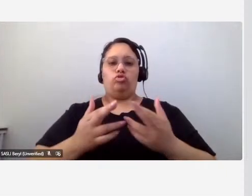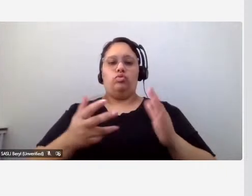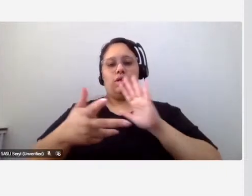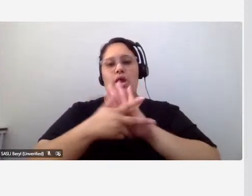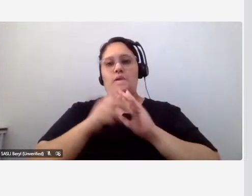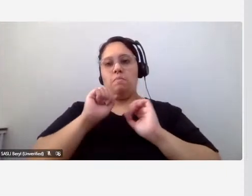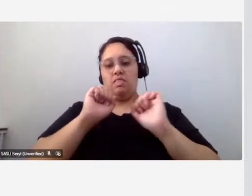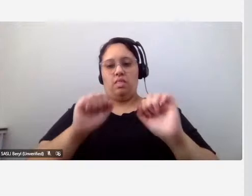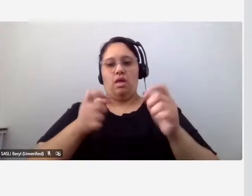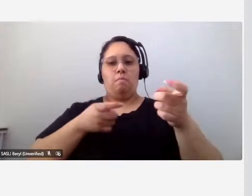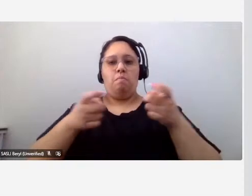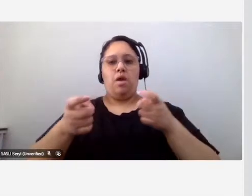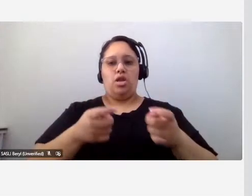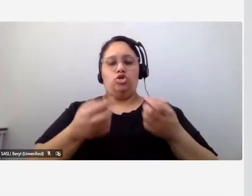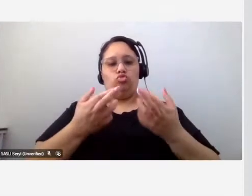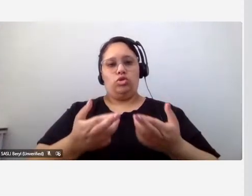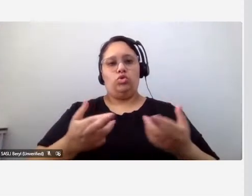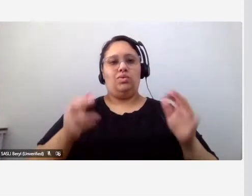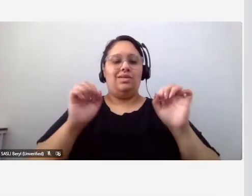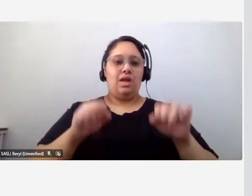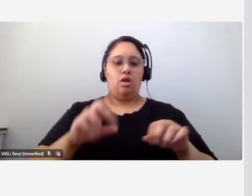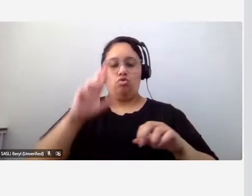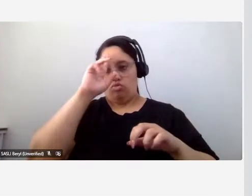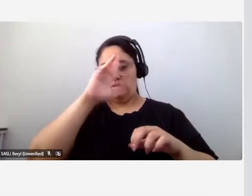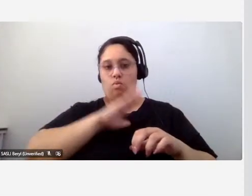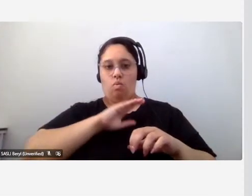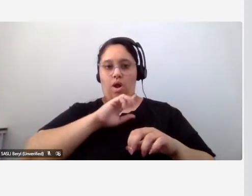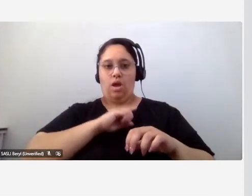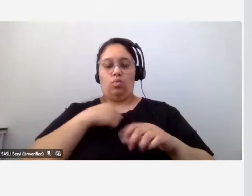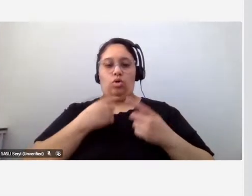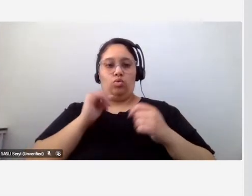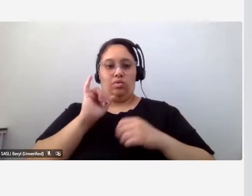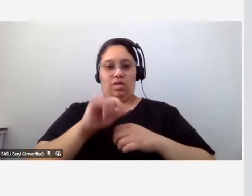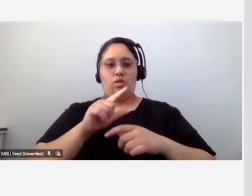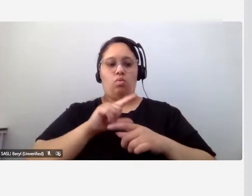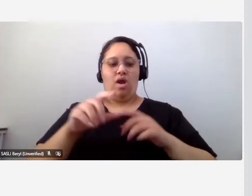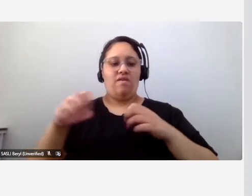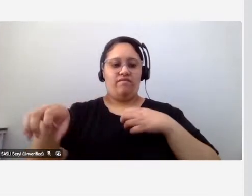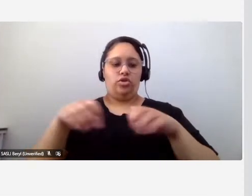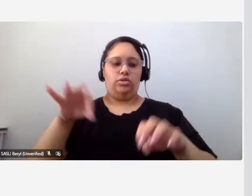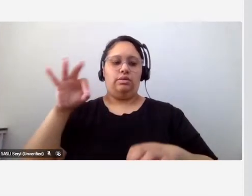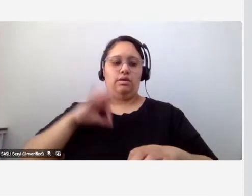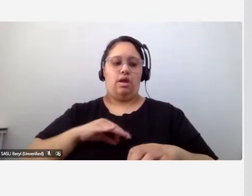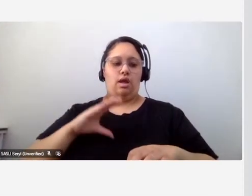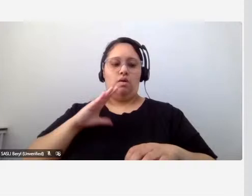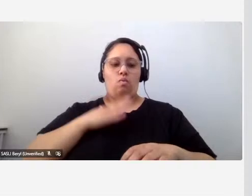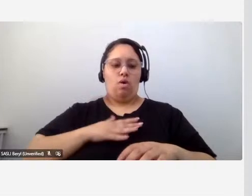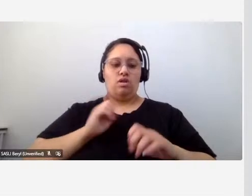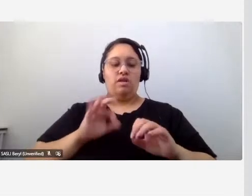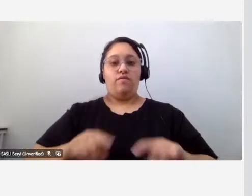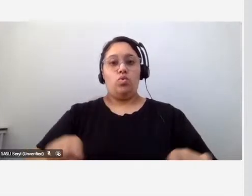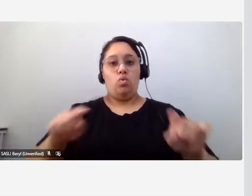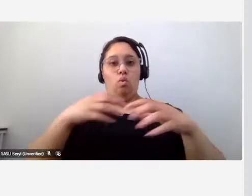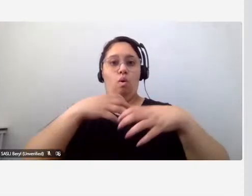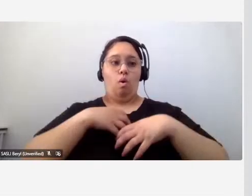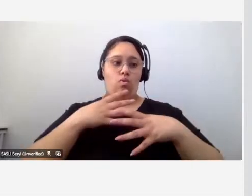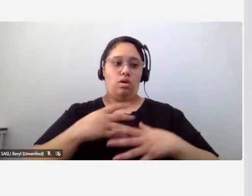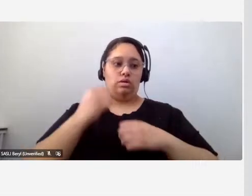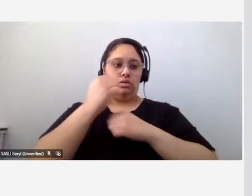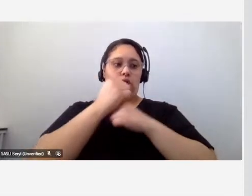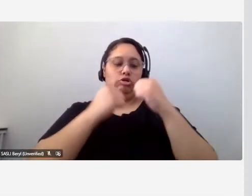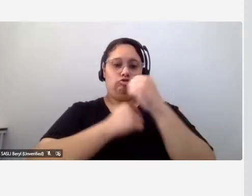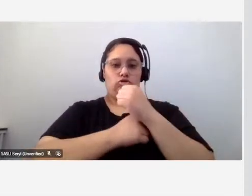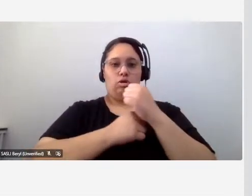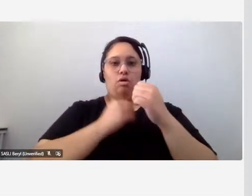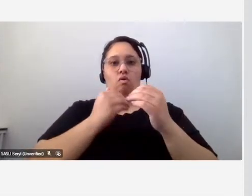those heritage resources. And the reason why we want to do that is for efficiency gains. If you, as an owner of a structure older than